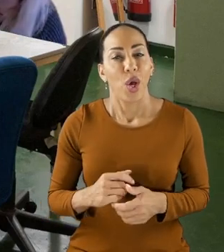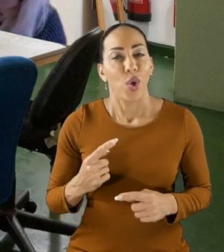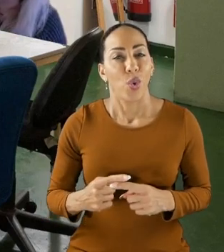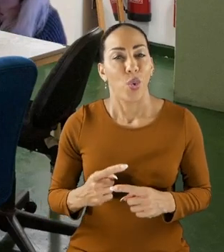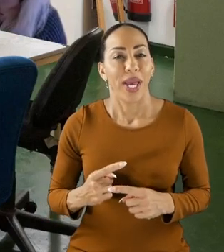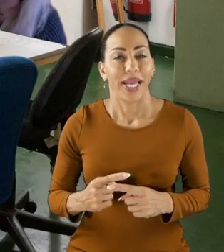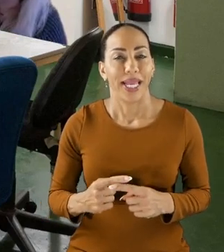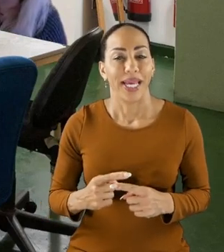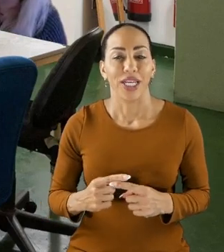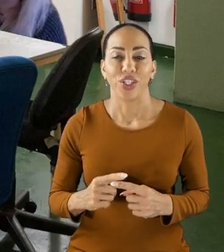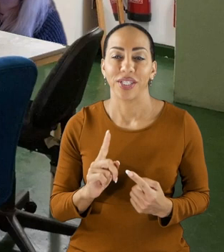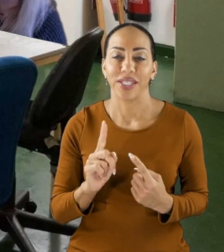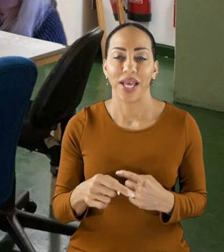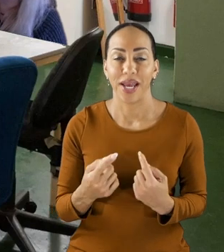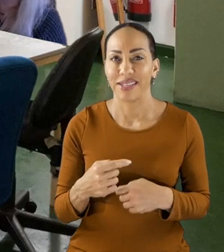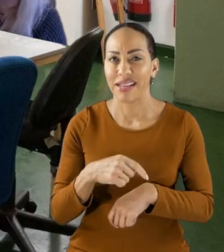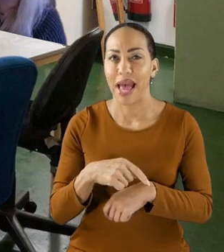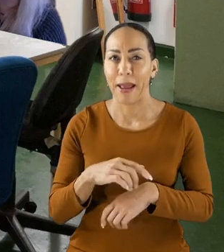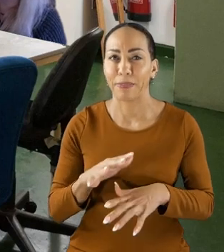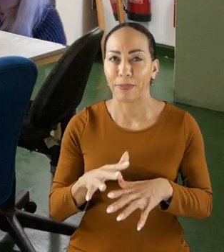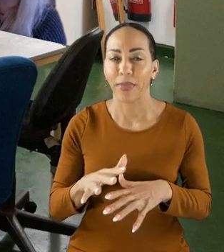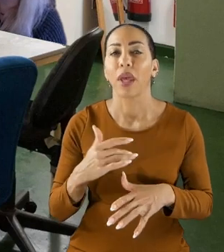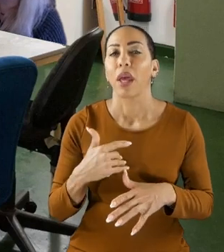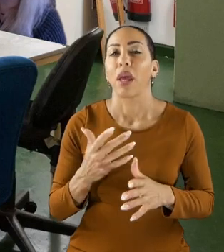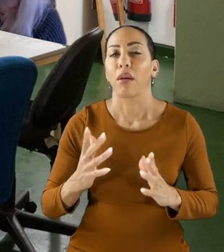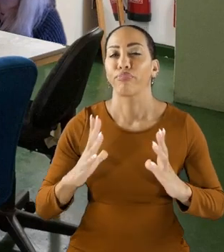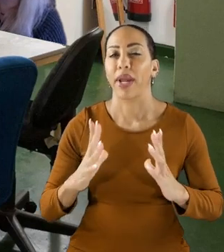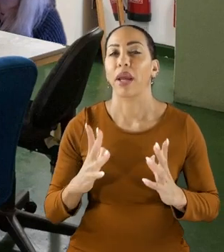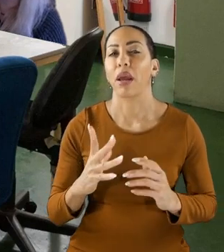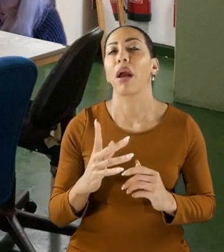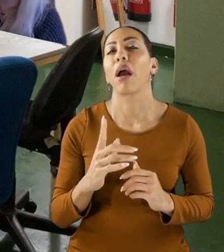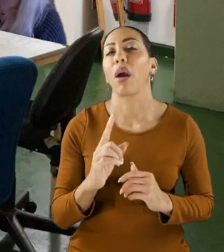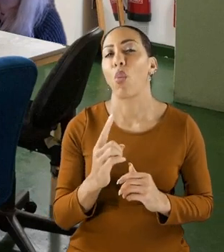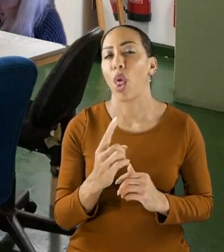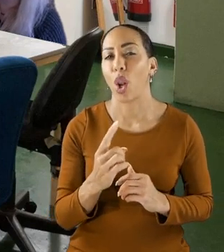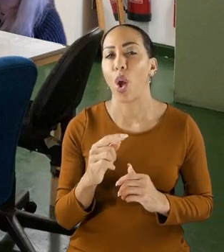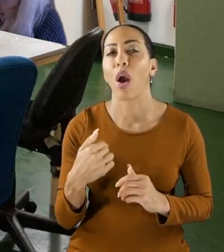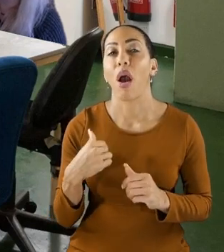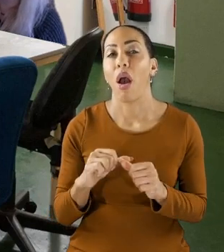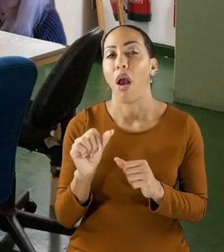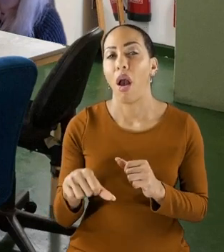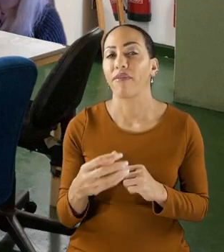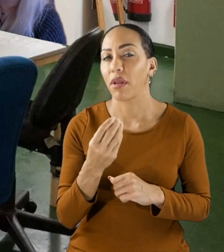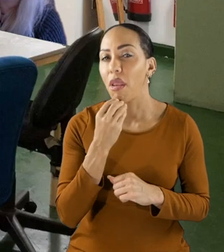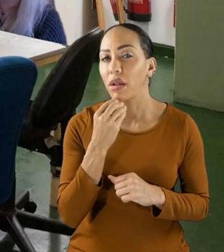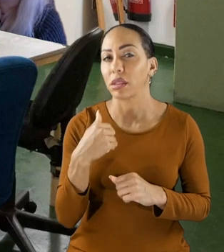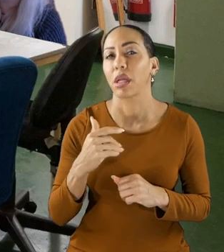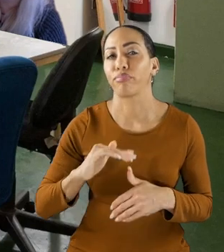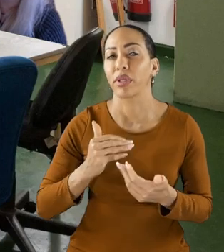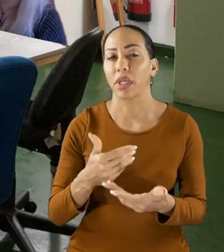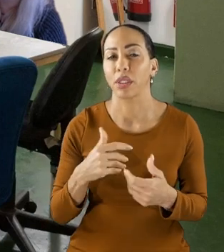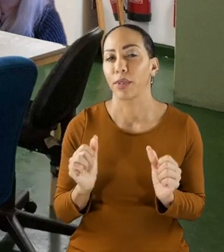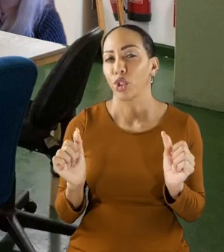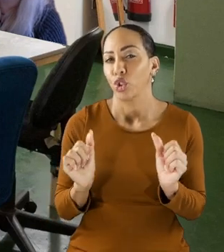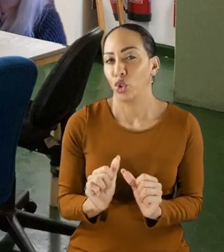know, I know we're a little bit over time, but what I'm going to suggest we do is we'll still break for lunch at one, and maybe we'll come back after lunch and I'll do my presentation after